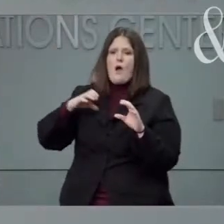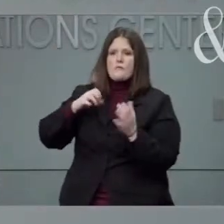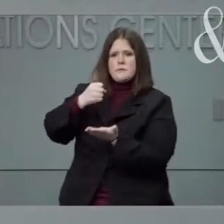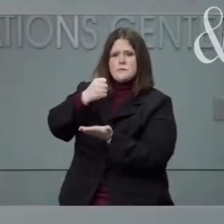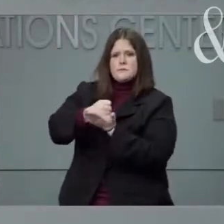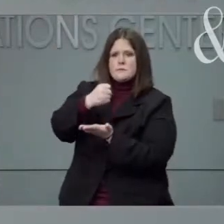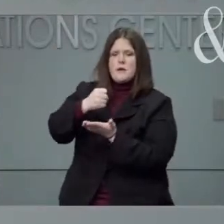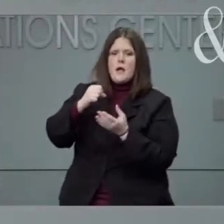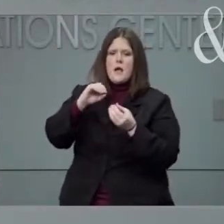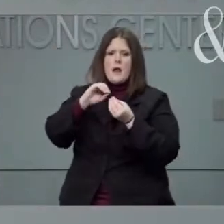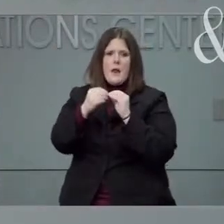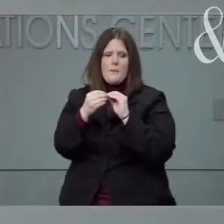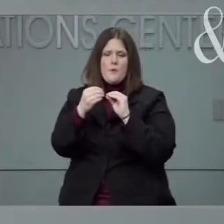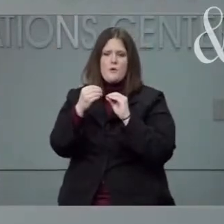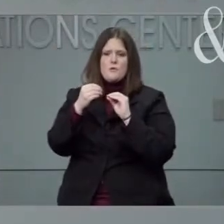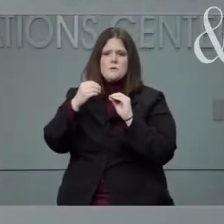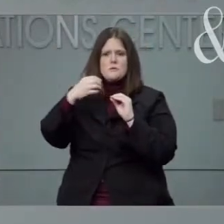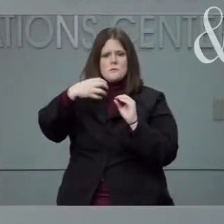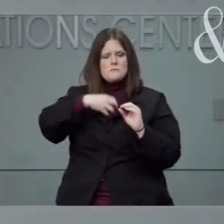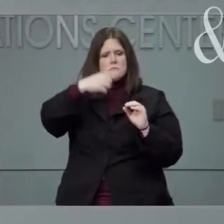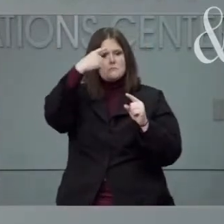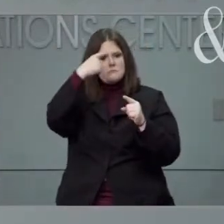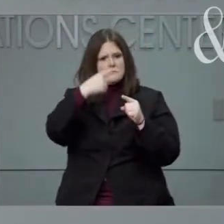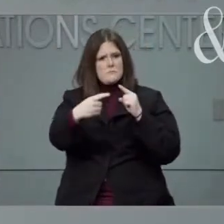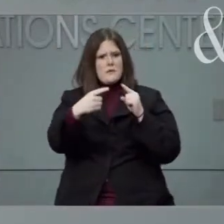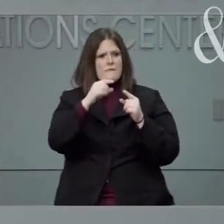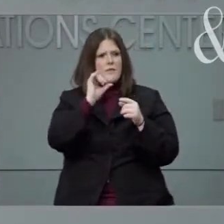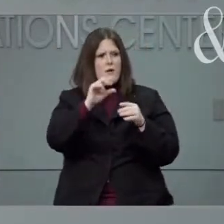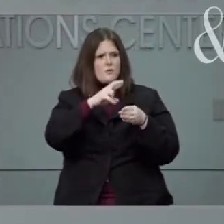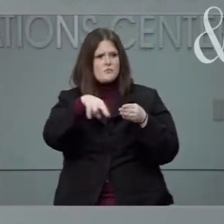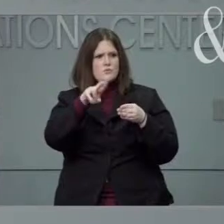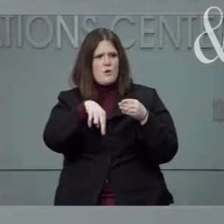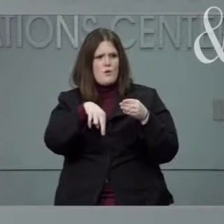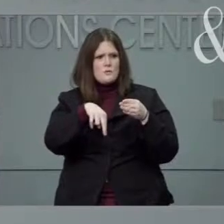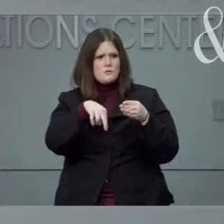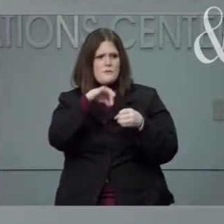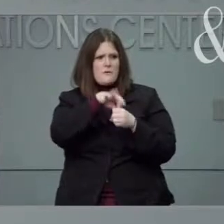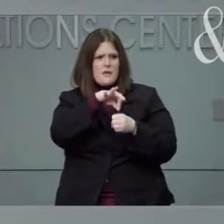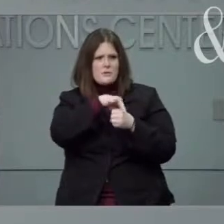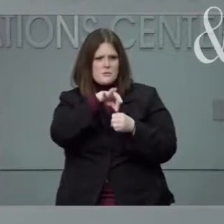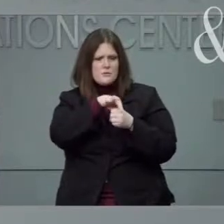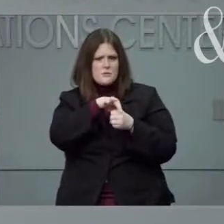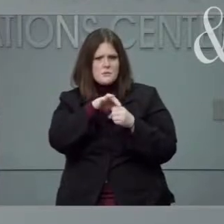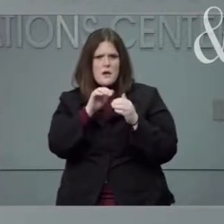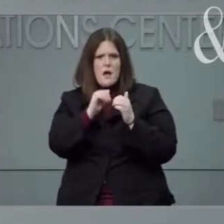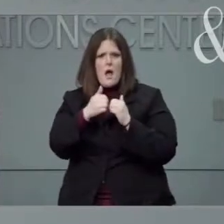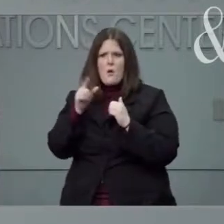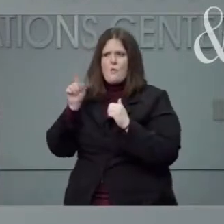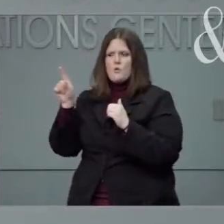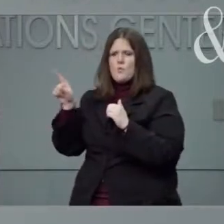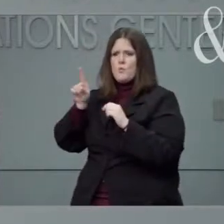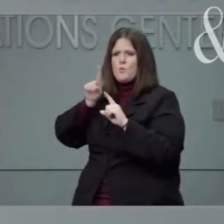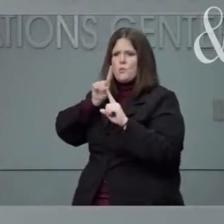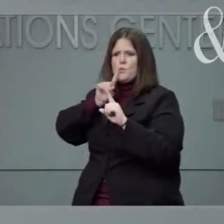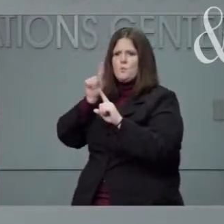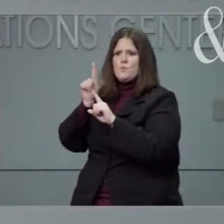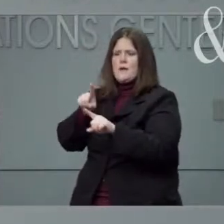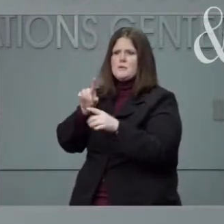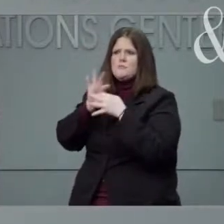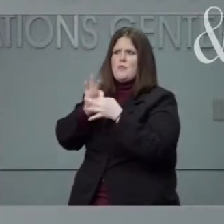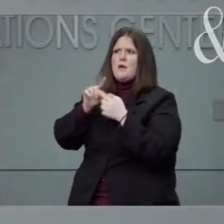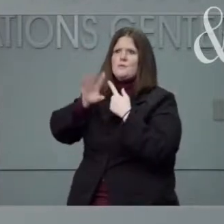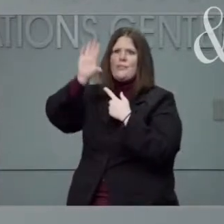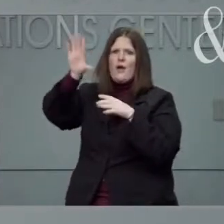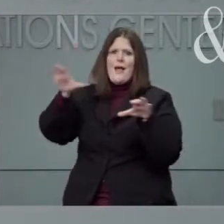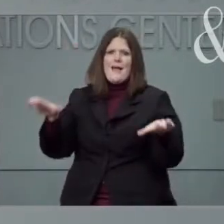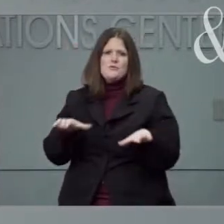members deciding to object to those election results. I wanted to ask, how are you reacting to that action being taken? Well,